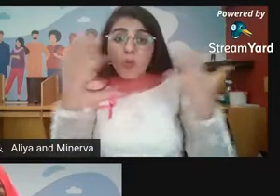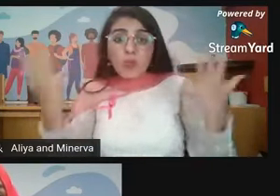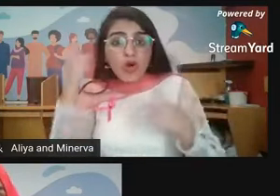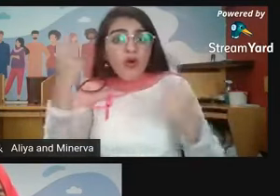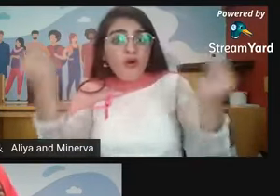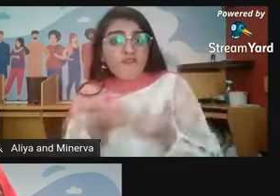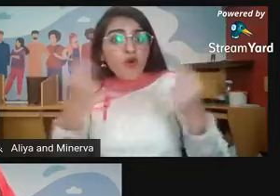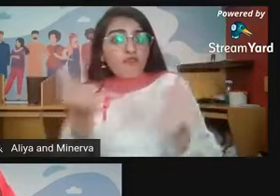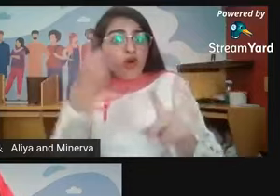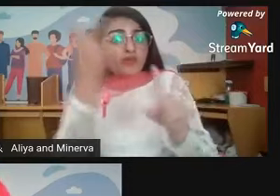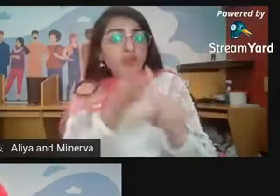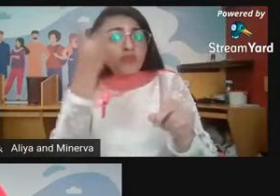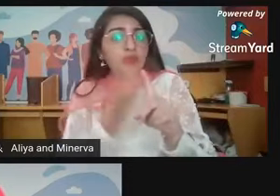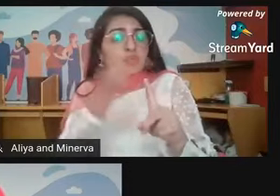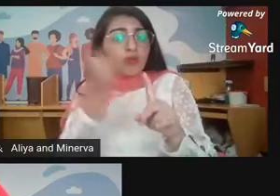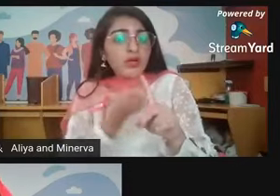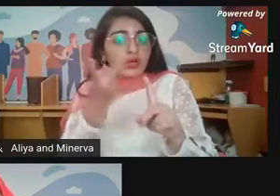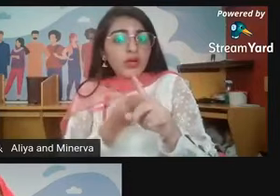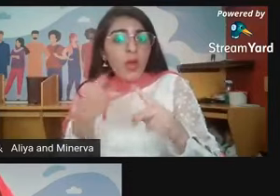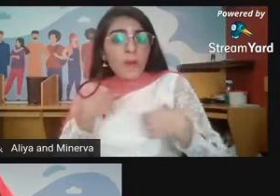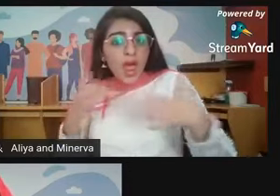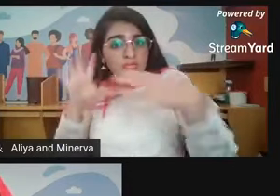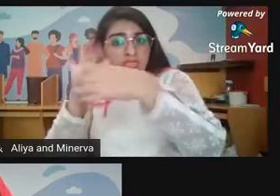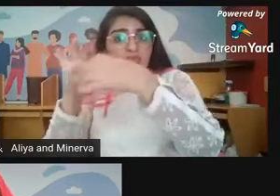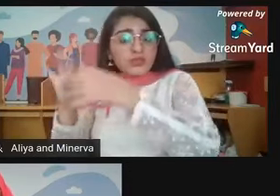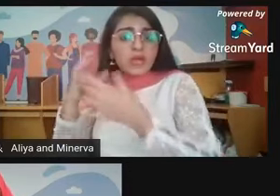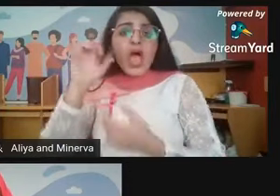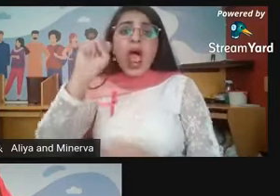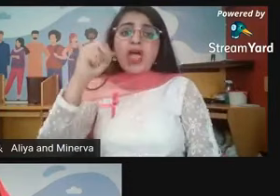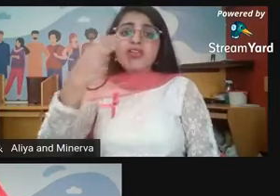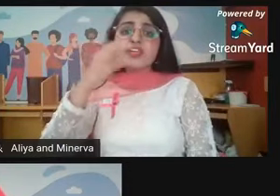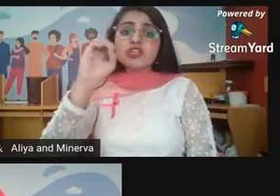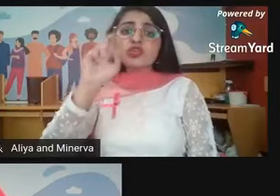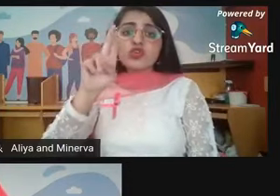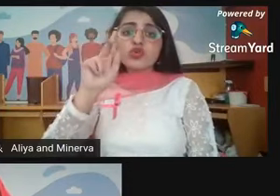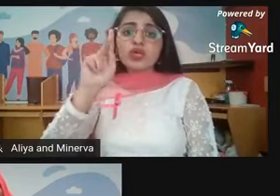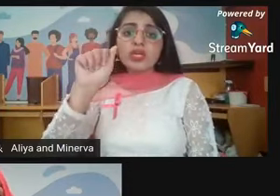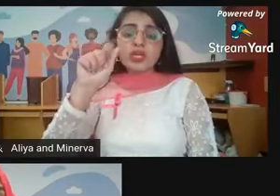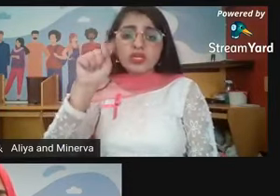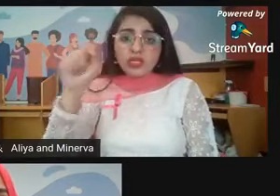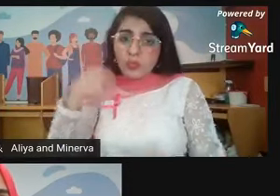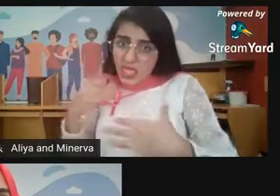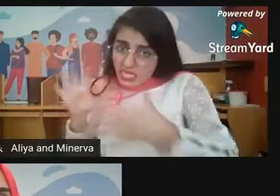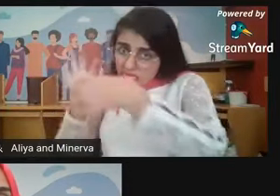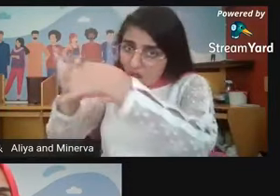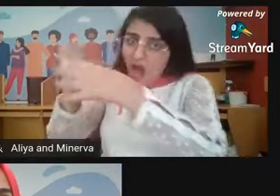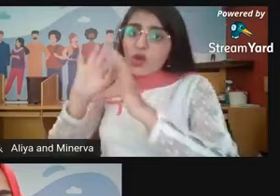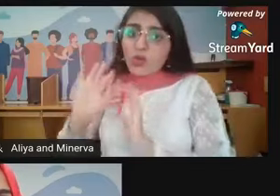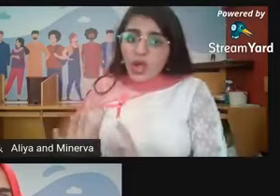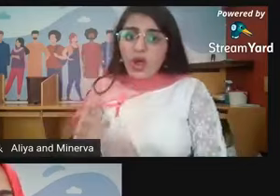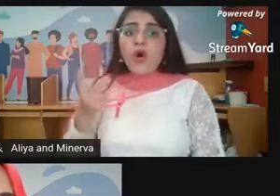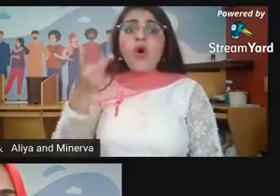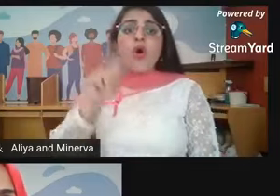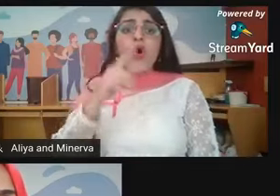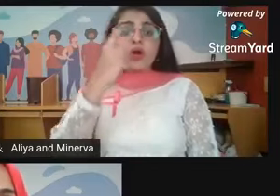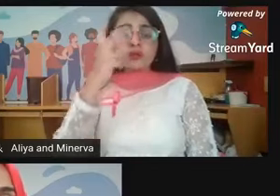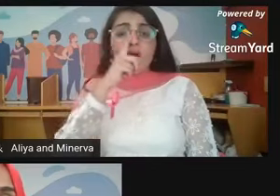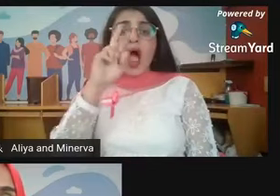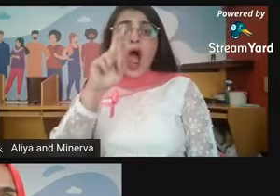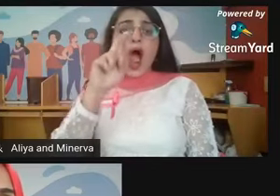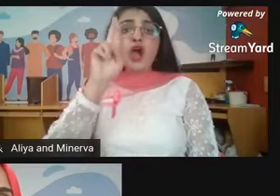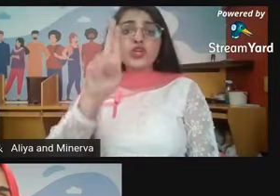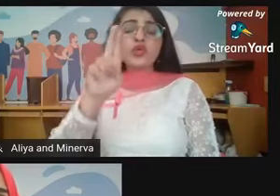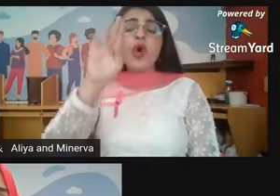being reported because I had been associated with Shaukat Khanam as well. And I had been working with LNH as well, with Dr. Rufina